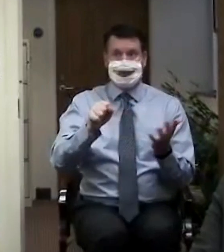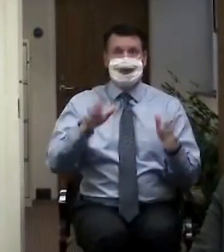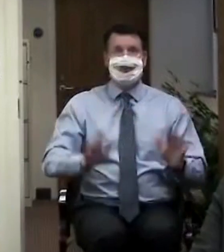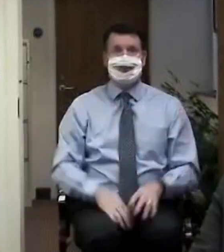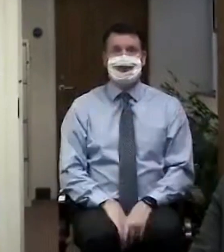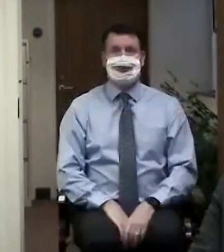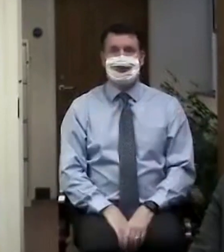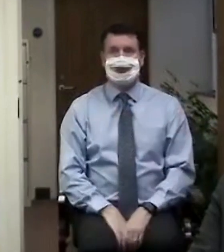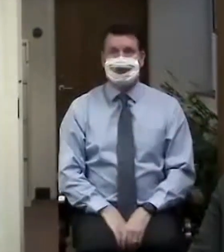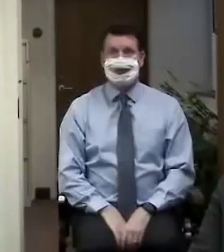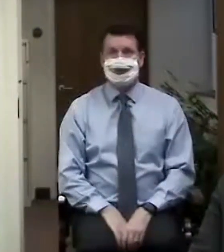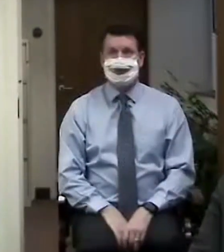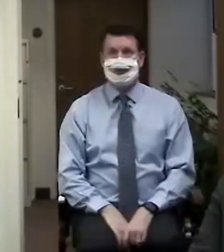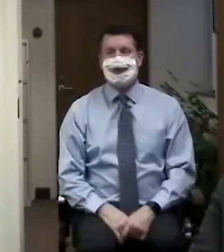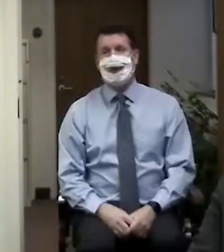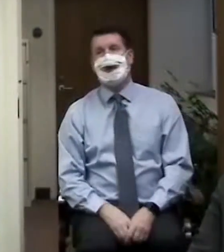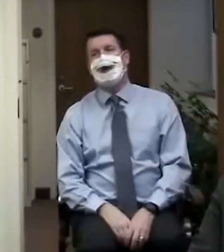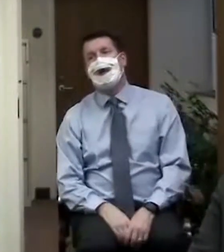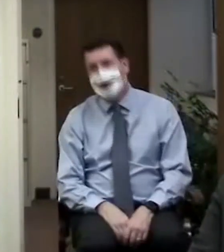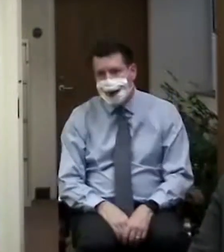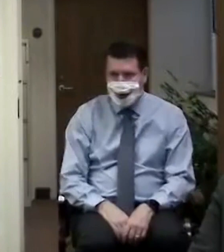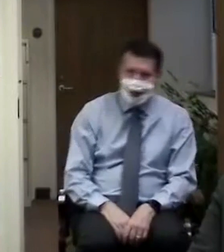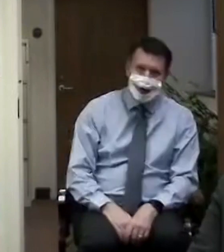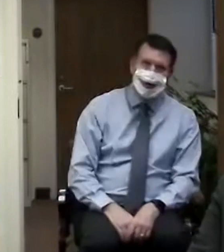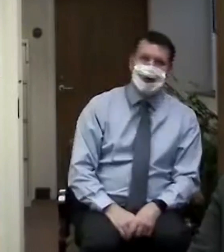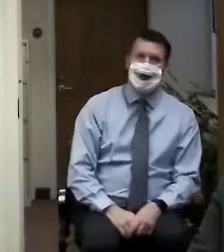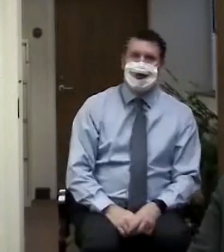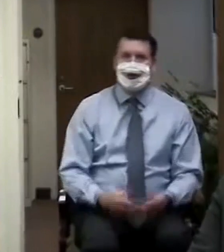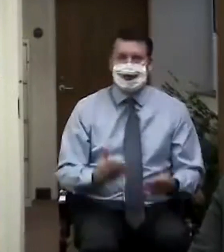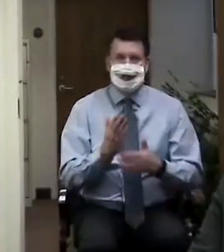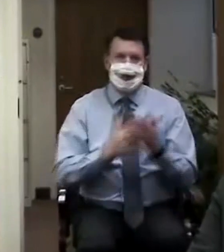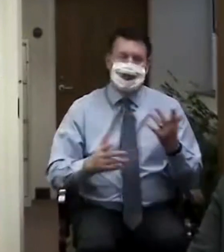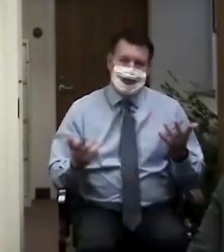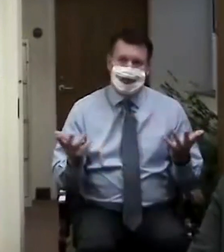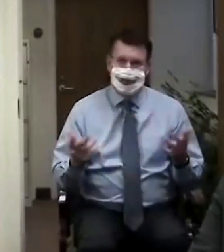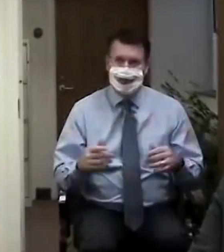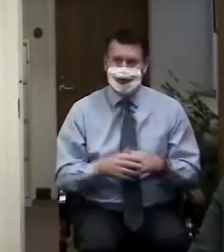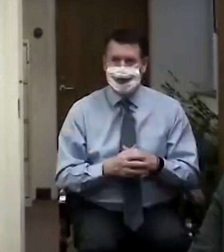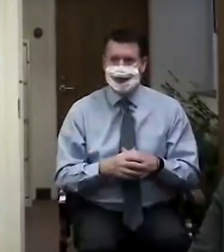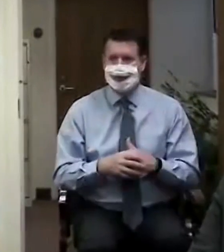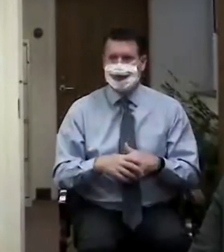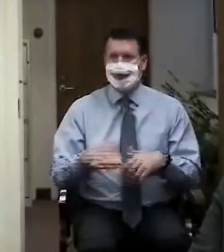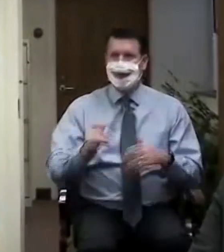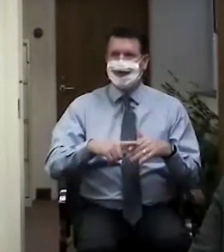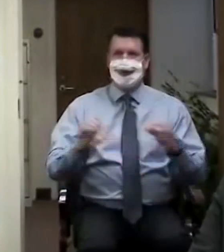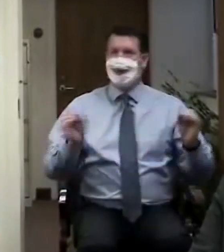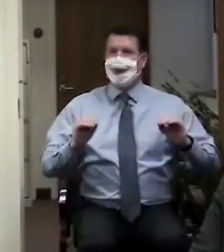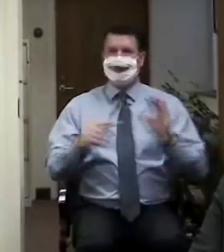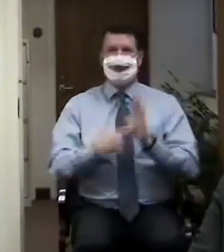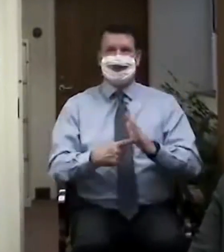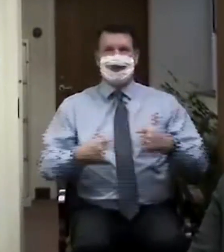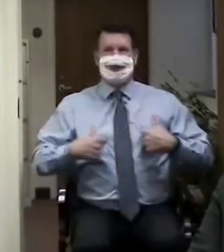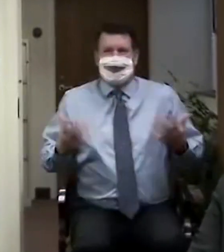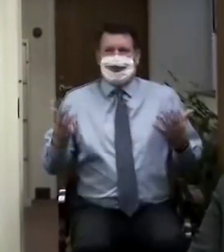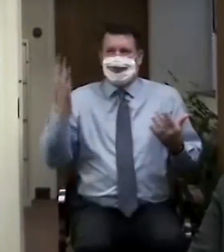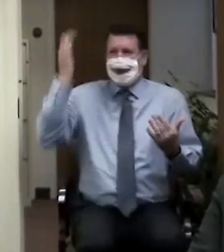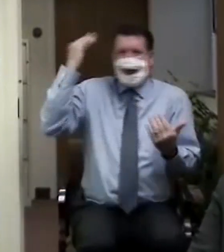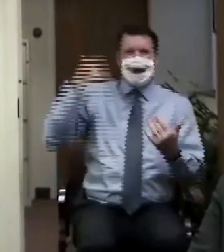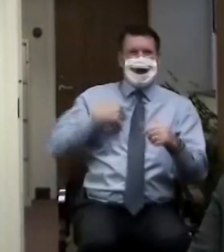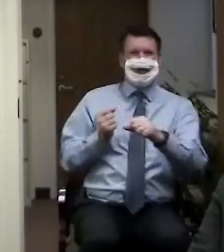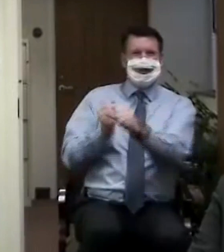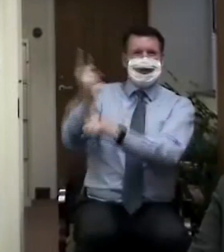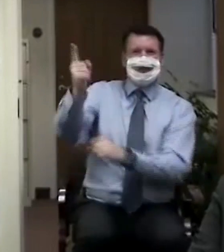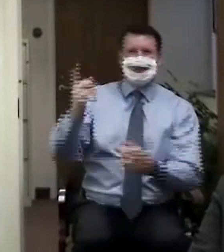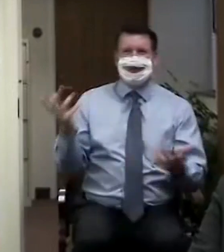information. If everyone doesn't have a symptom in Monroe County, that's helpful information to us. We can continue to open up and do more of what we're